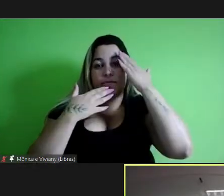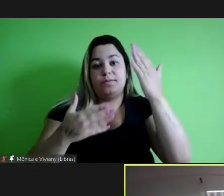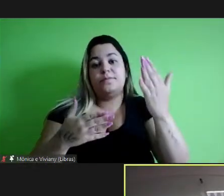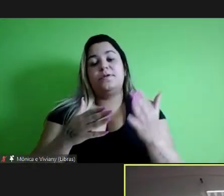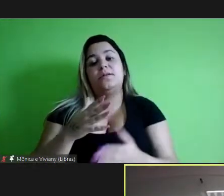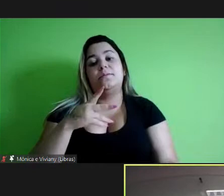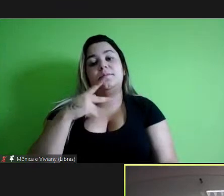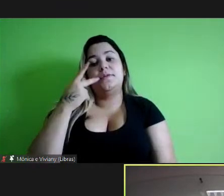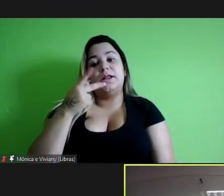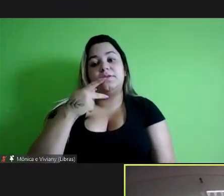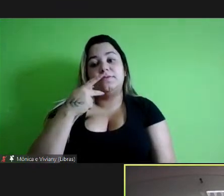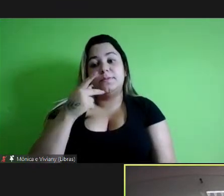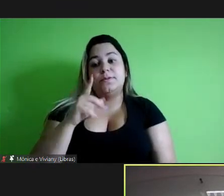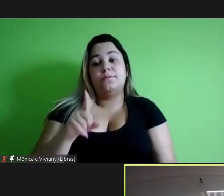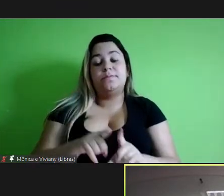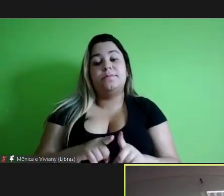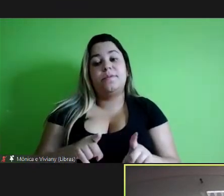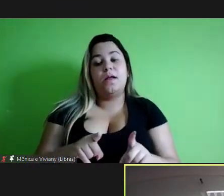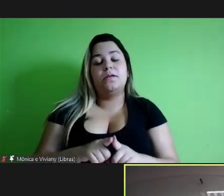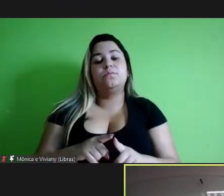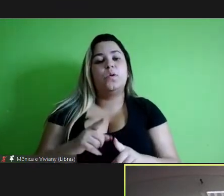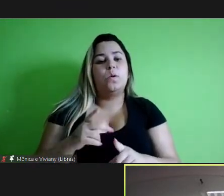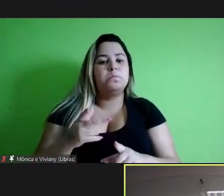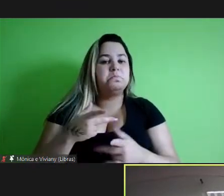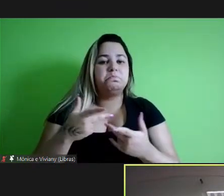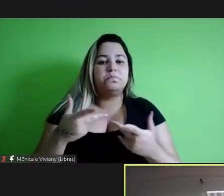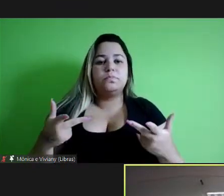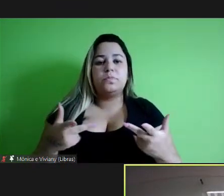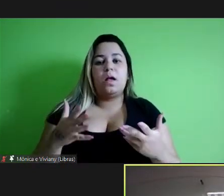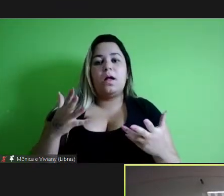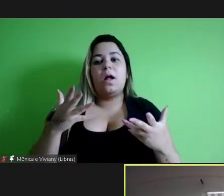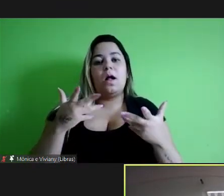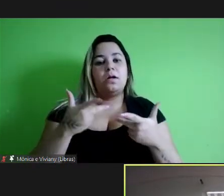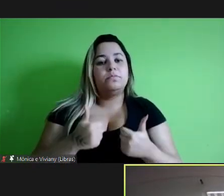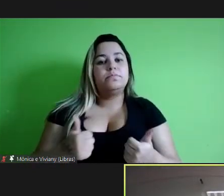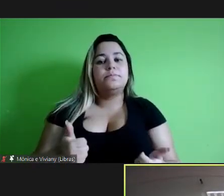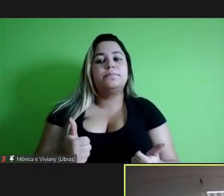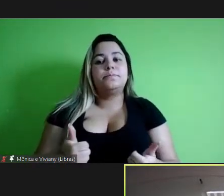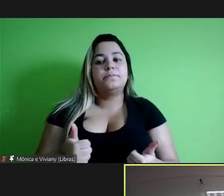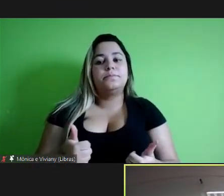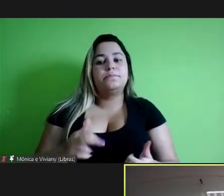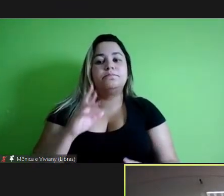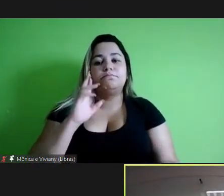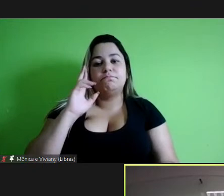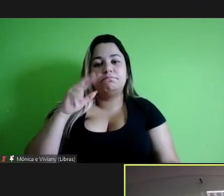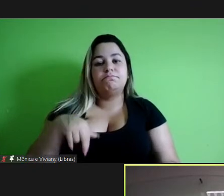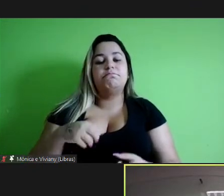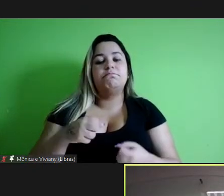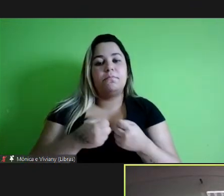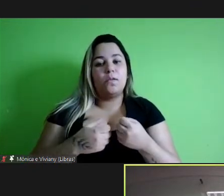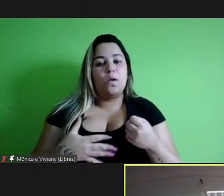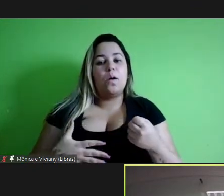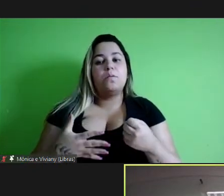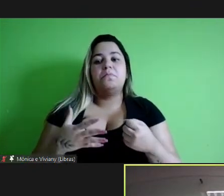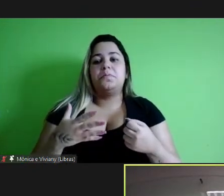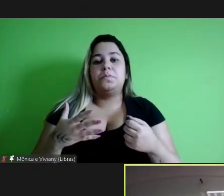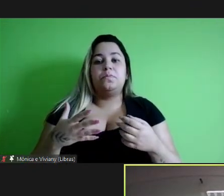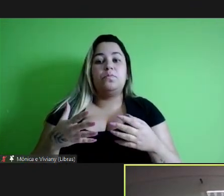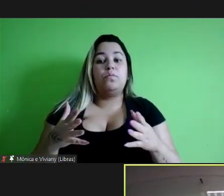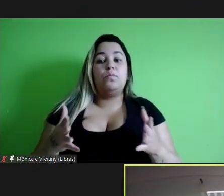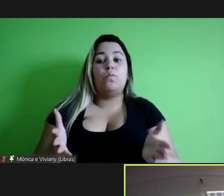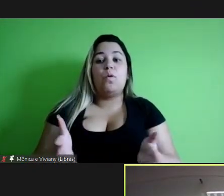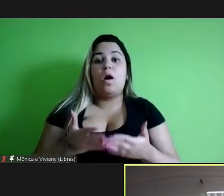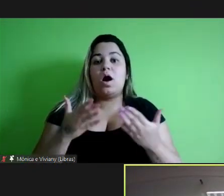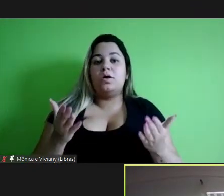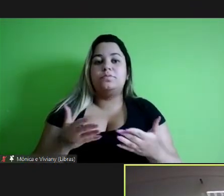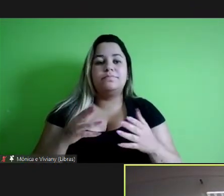Elisabetta, thank you very much for your speech and to bring elements which are very important for our reflection. Many are the people